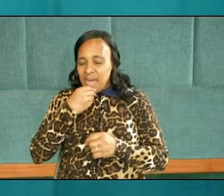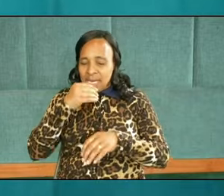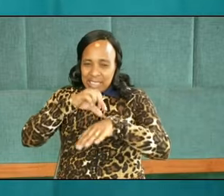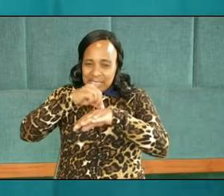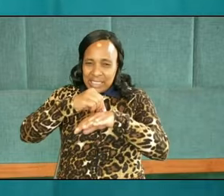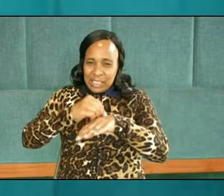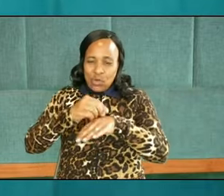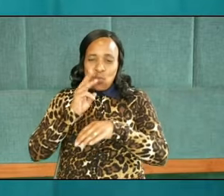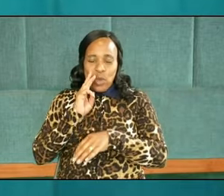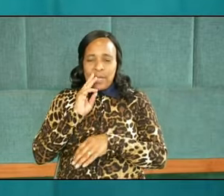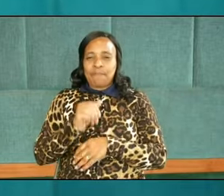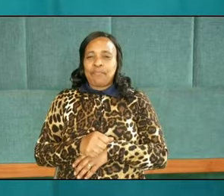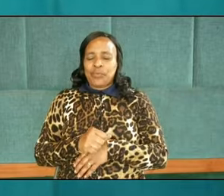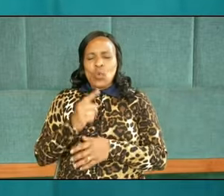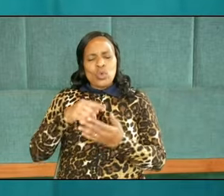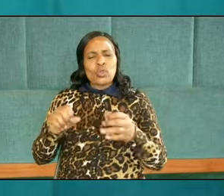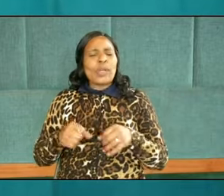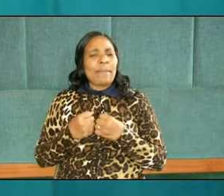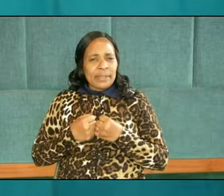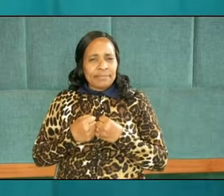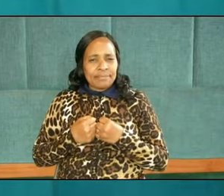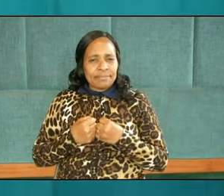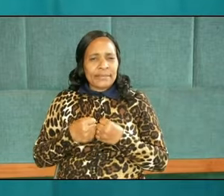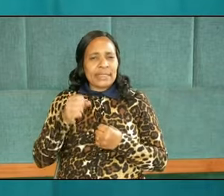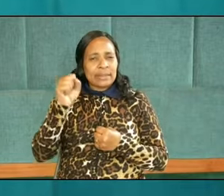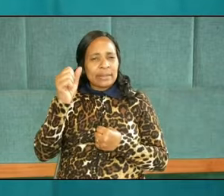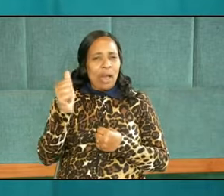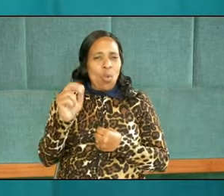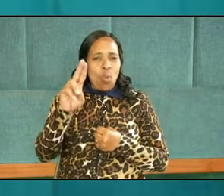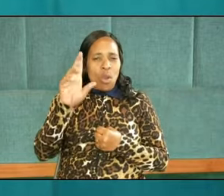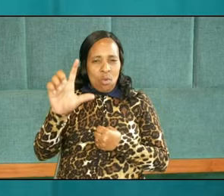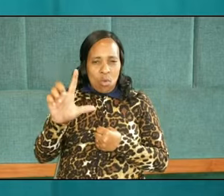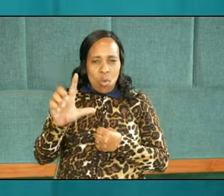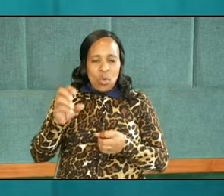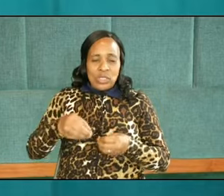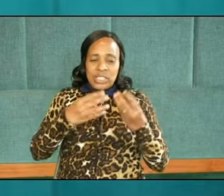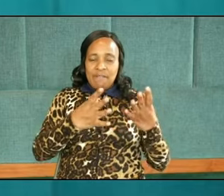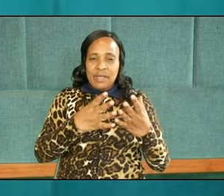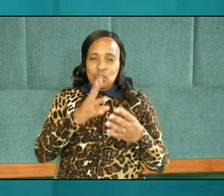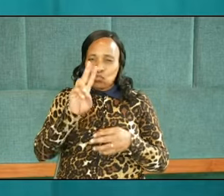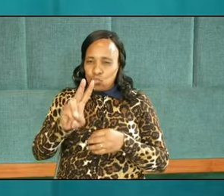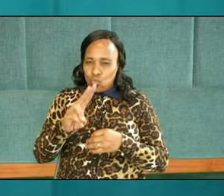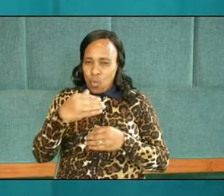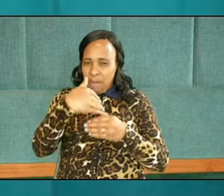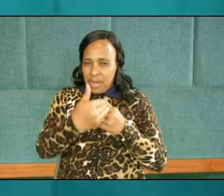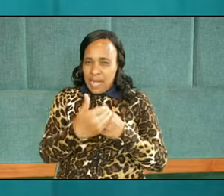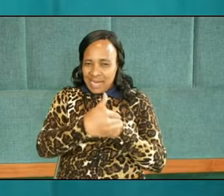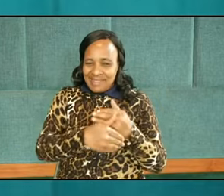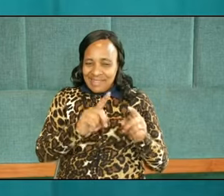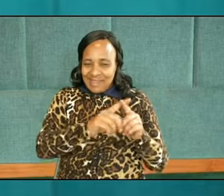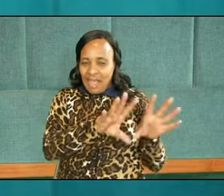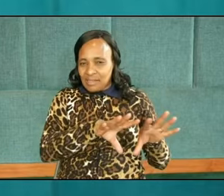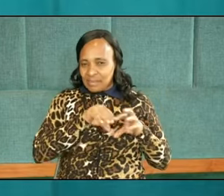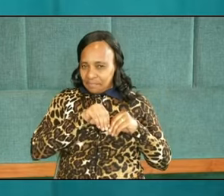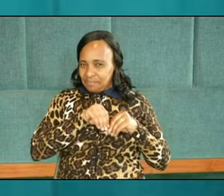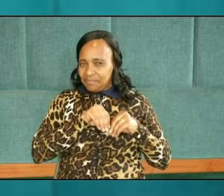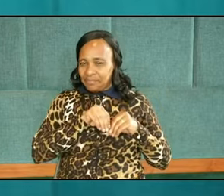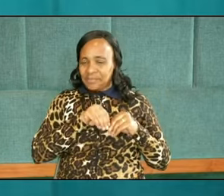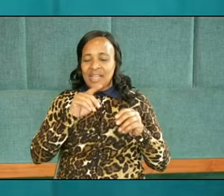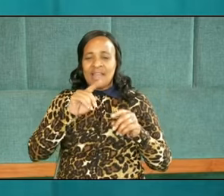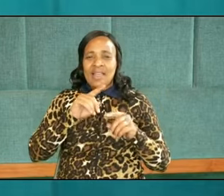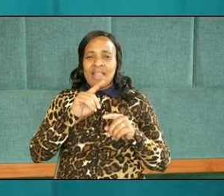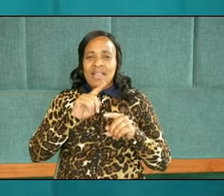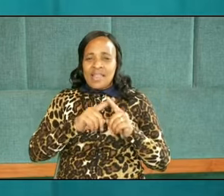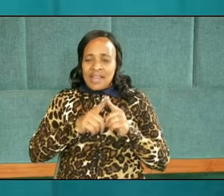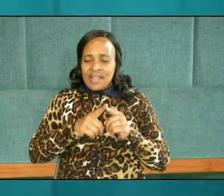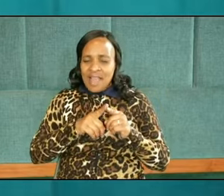So what would happen is that Saul was to be given two loaves of bread, and he would accept them. Then after